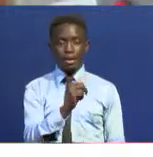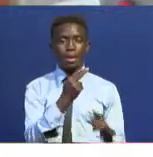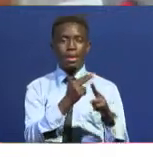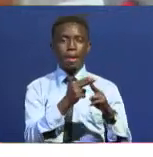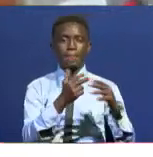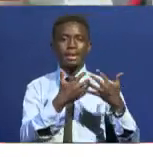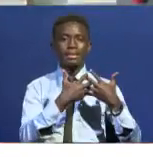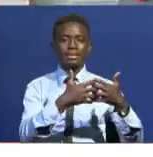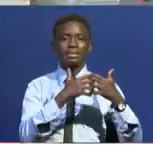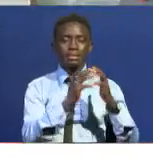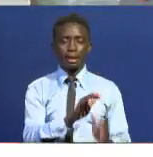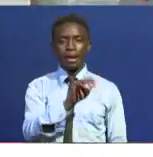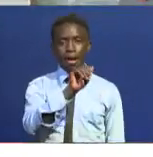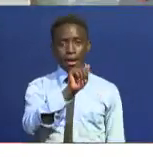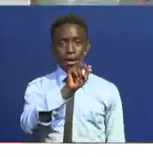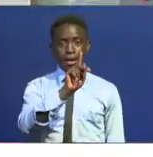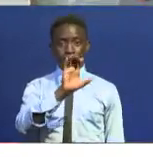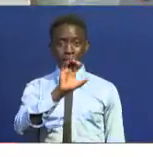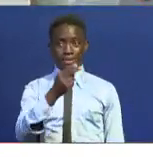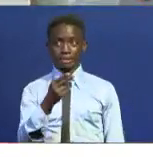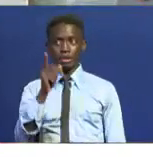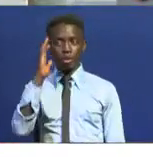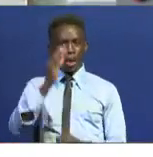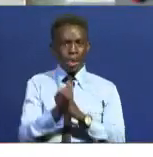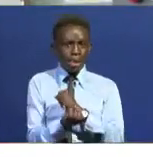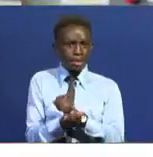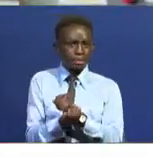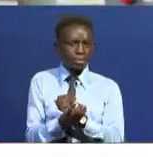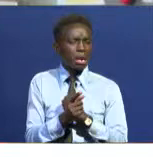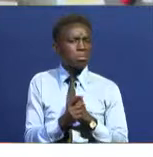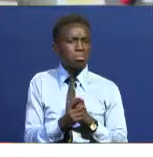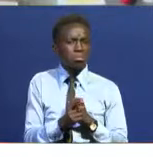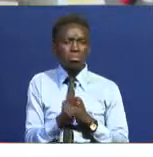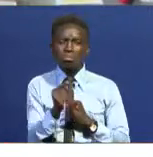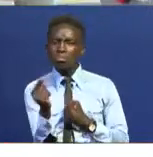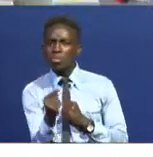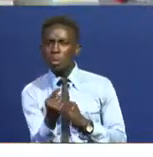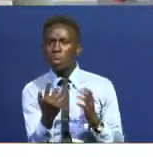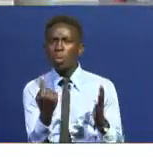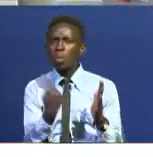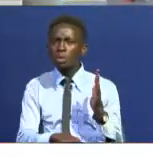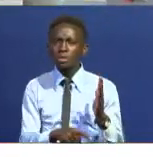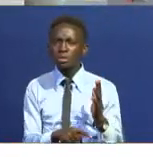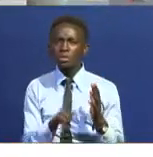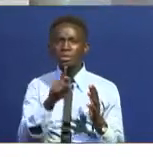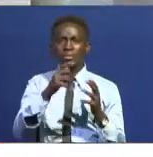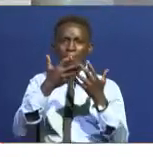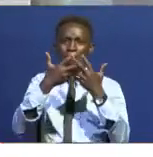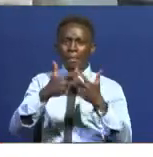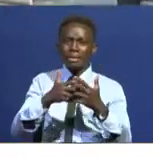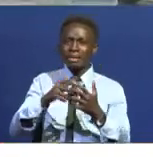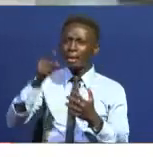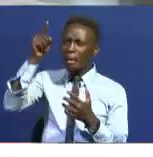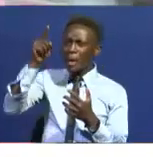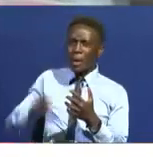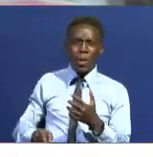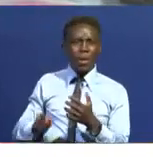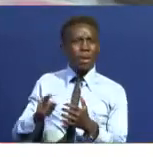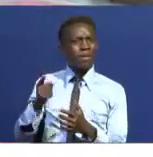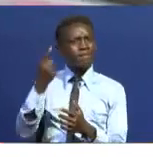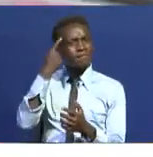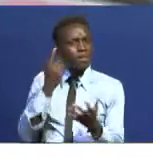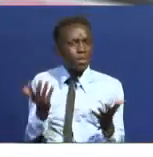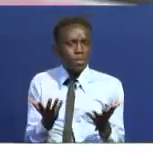Engineer Akech. He's going to explain to us what is this and what are all these machines for. And of course, we're going to do a catch-up